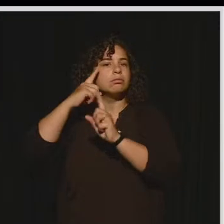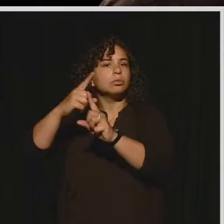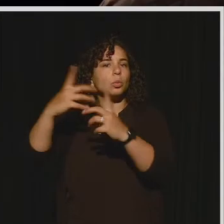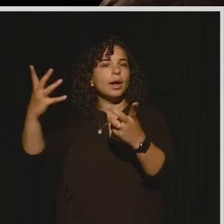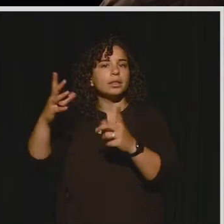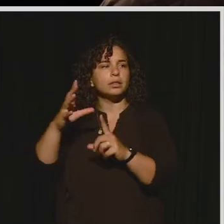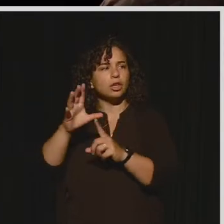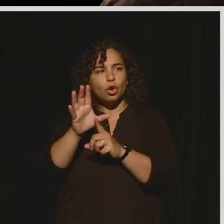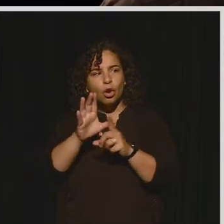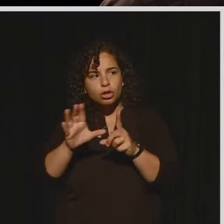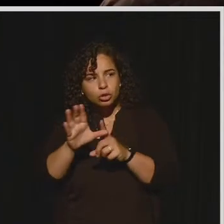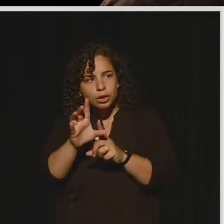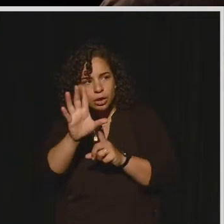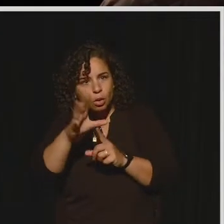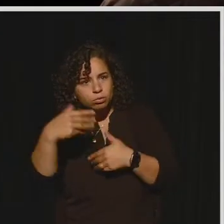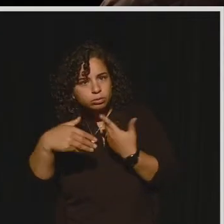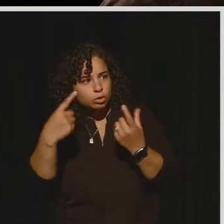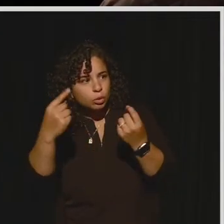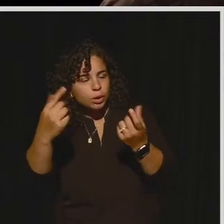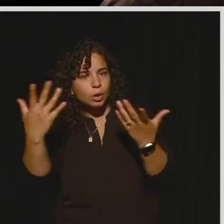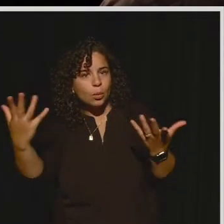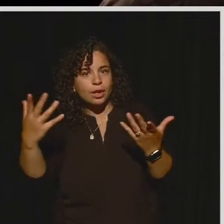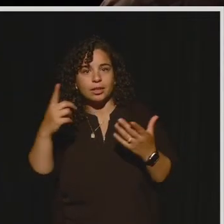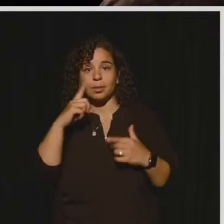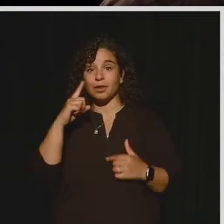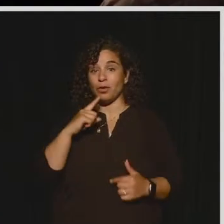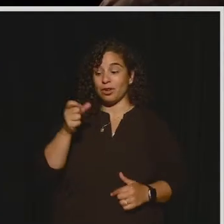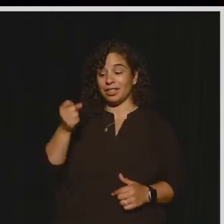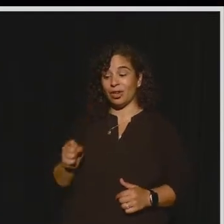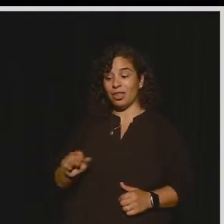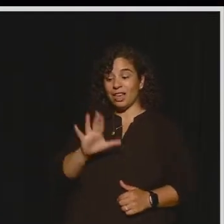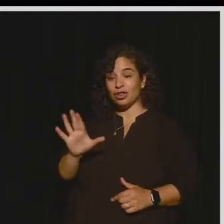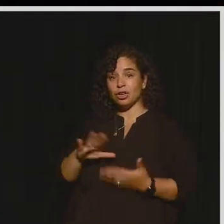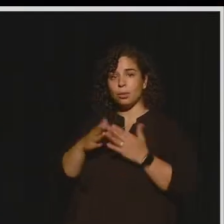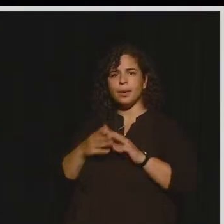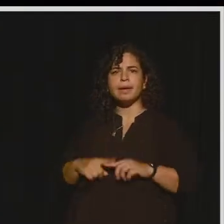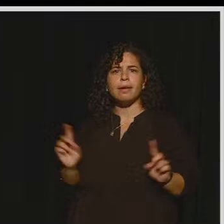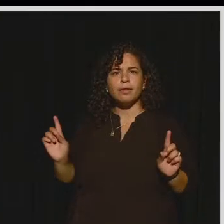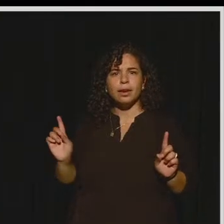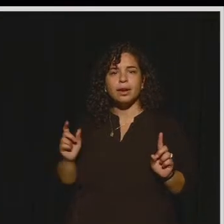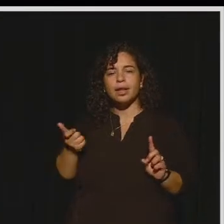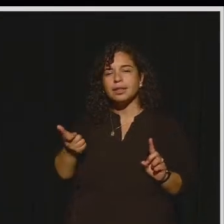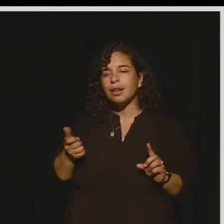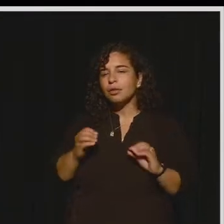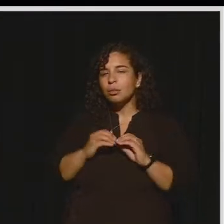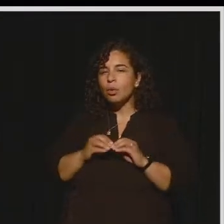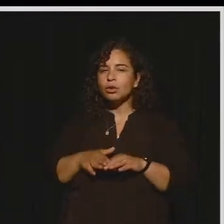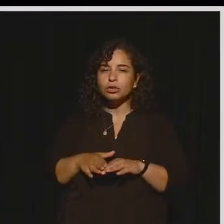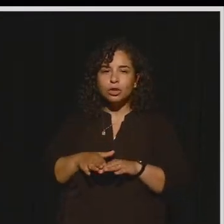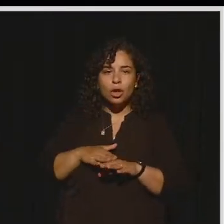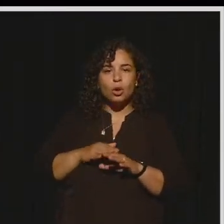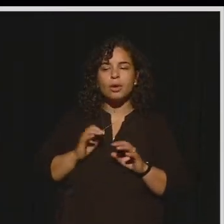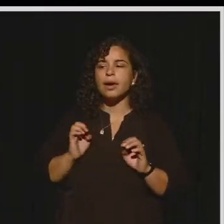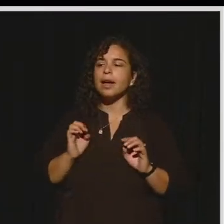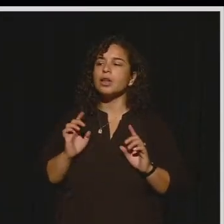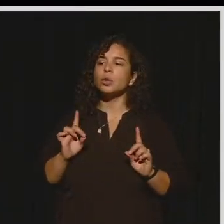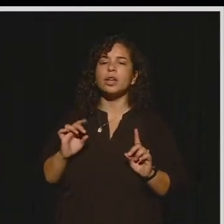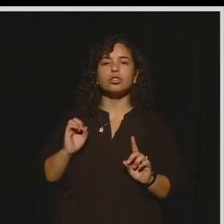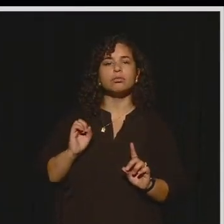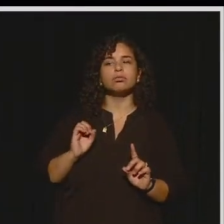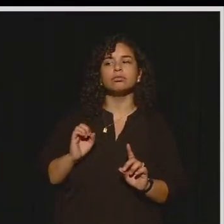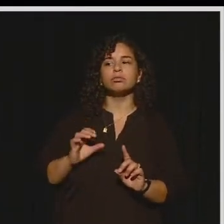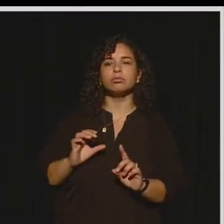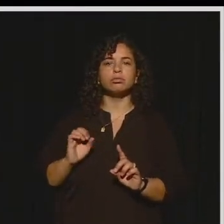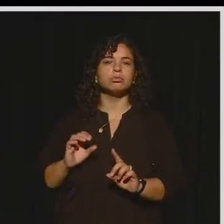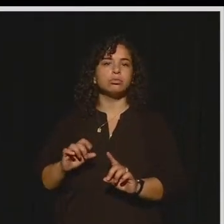doing? That's not how it is for the South Asian community, and he's doing this slow education that's going on that's